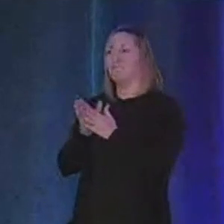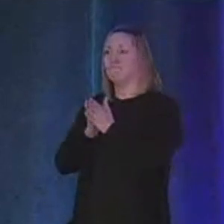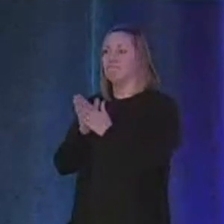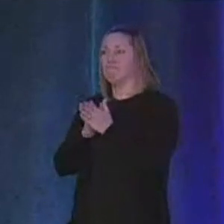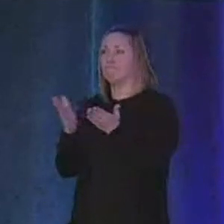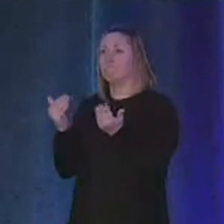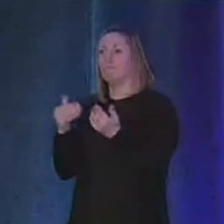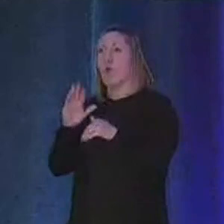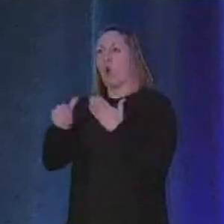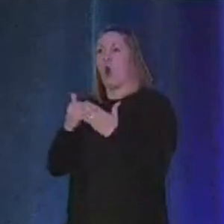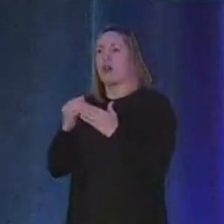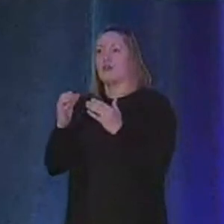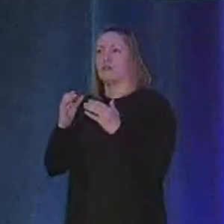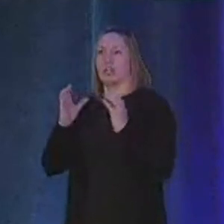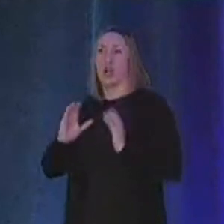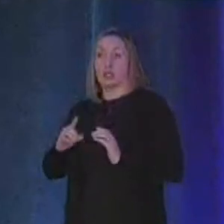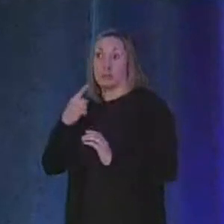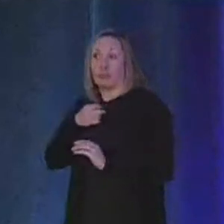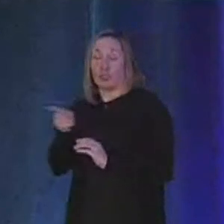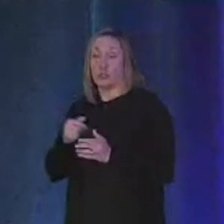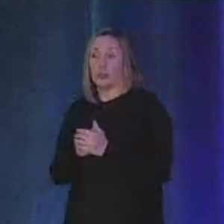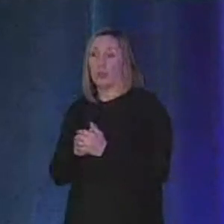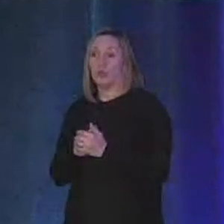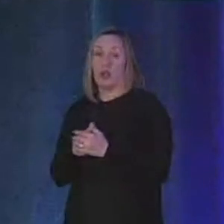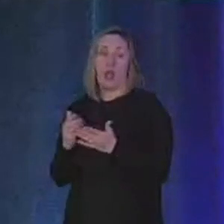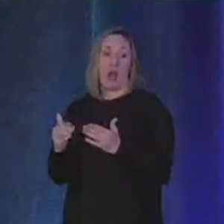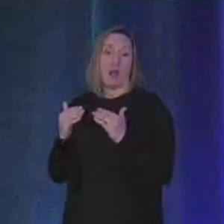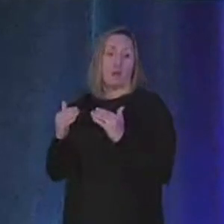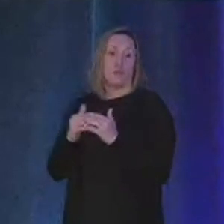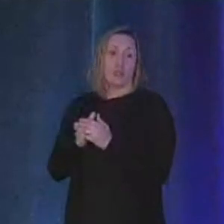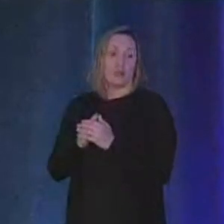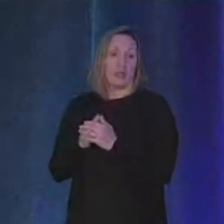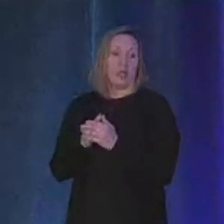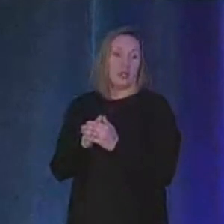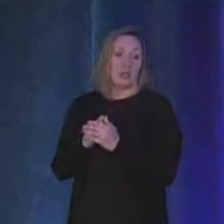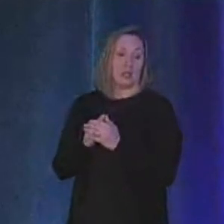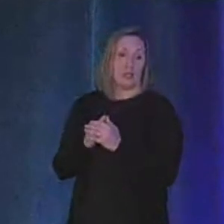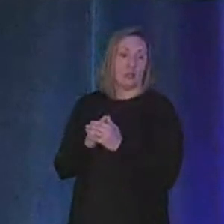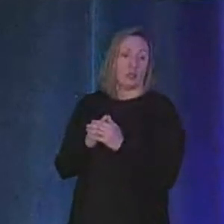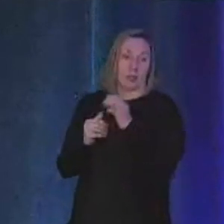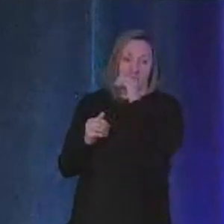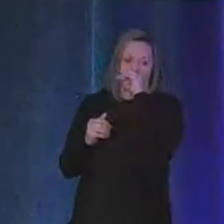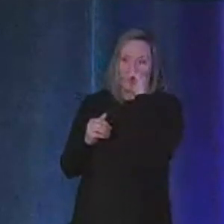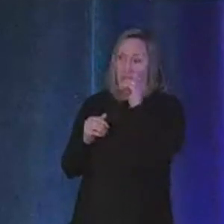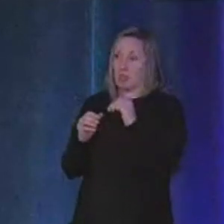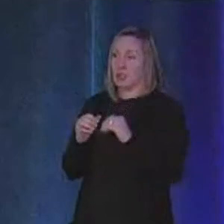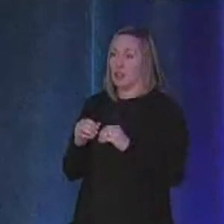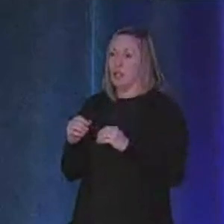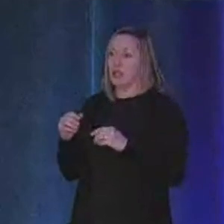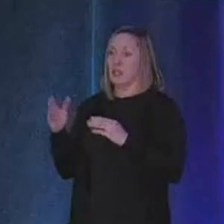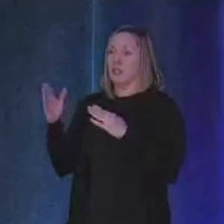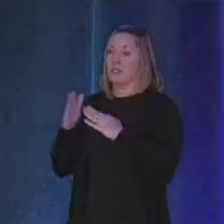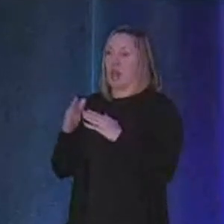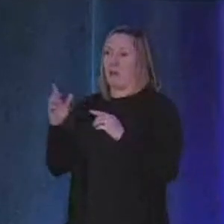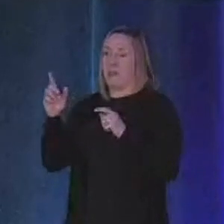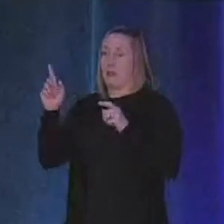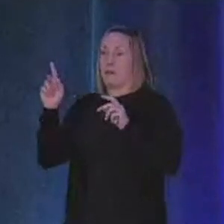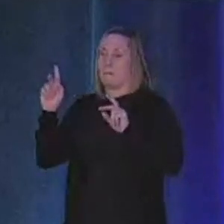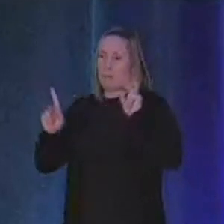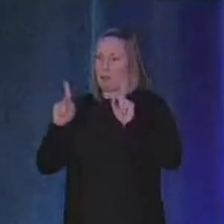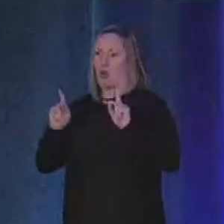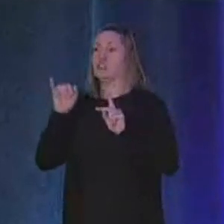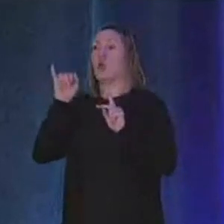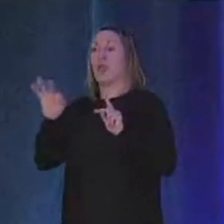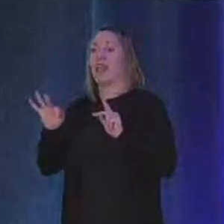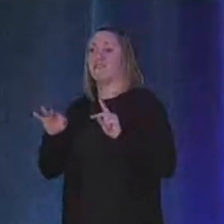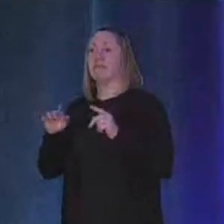you. They'll be the otaku people. Like if you hear somebody, a friend of a friend was like telling